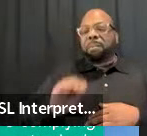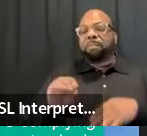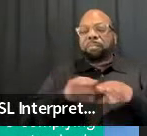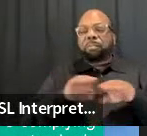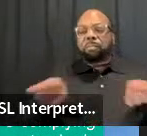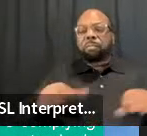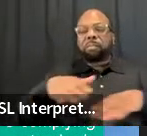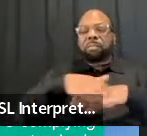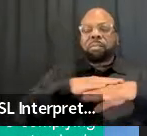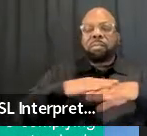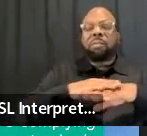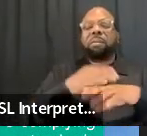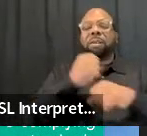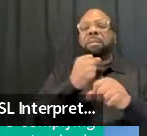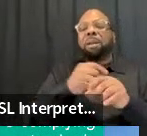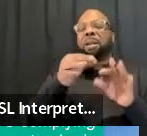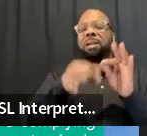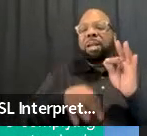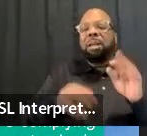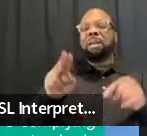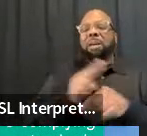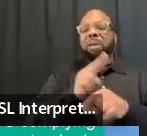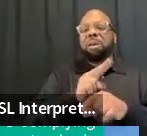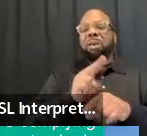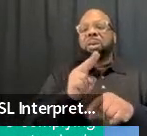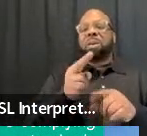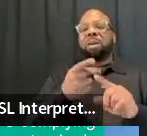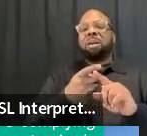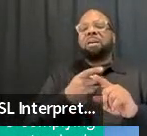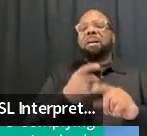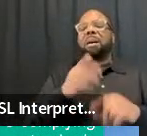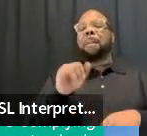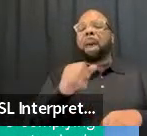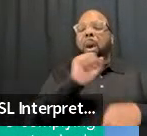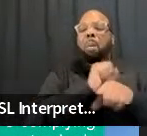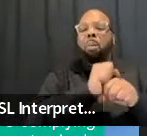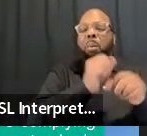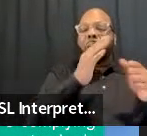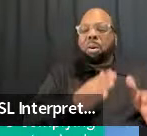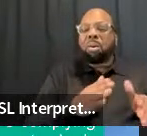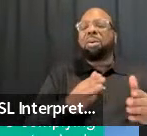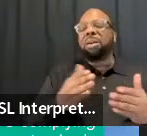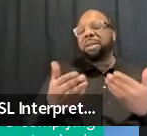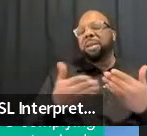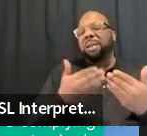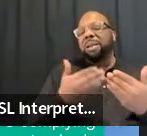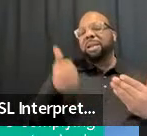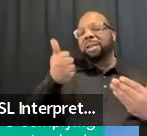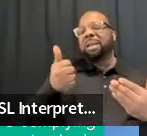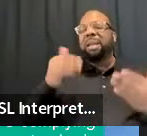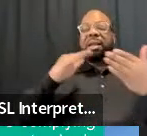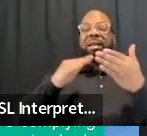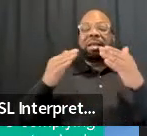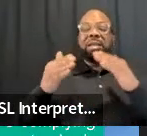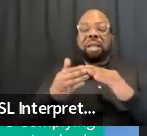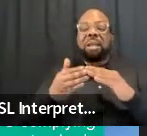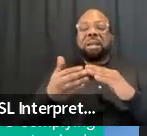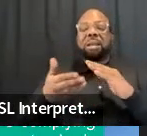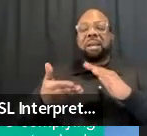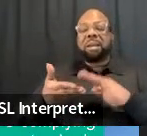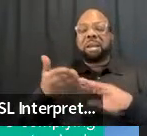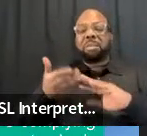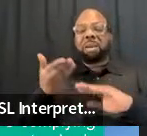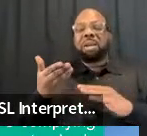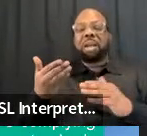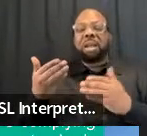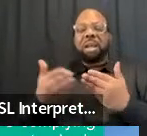Simplifying this will make its use by practitioners much easier, its administration by the city much easier, and will also open